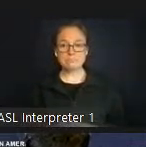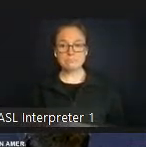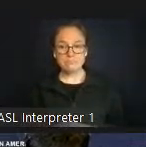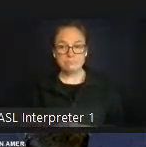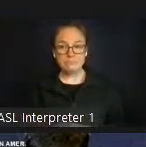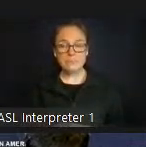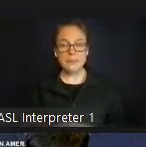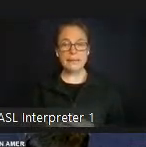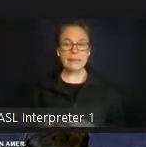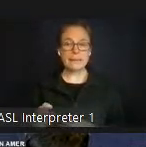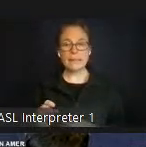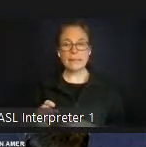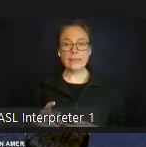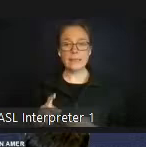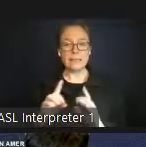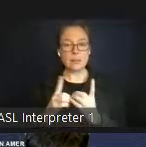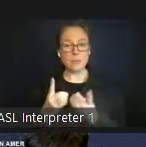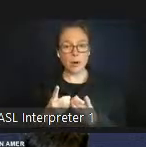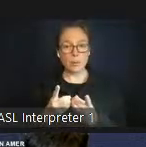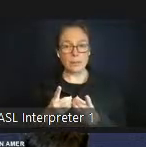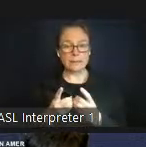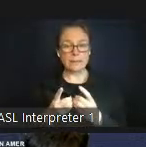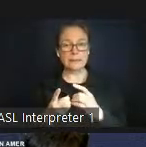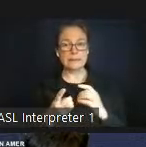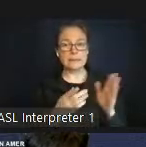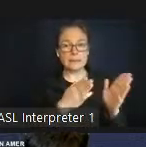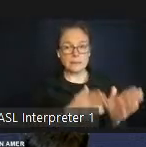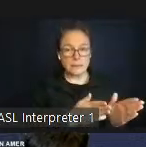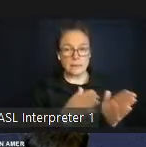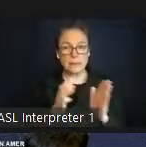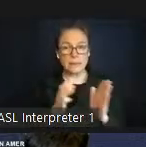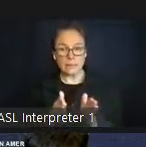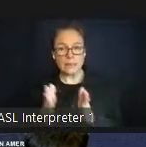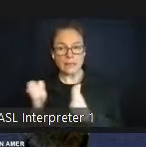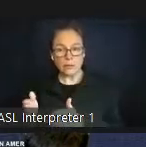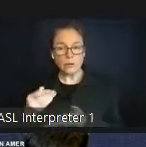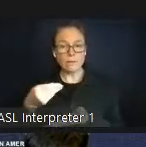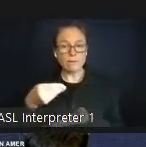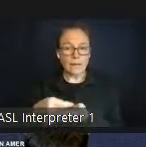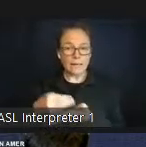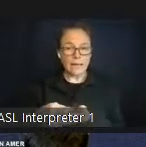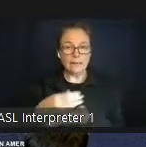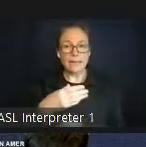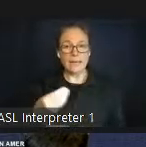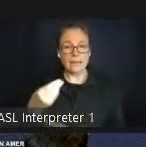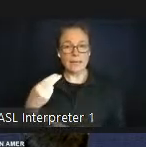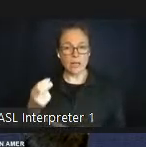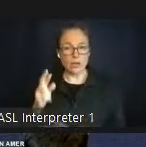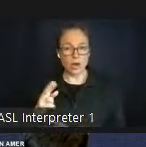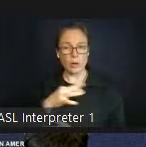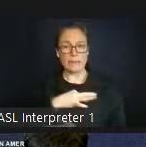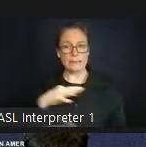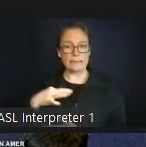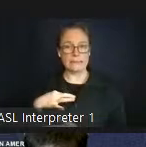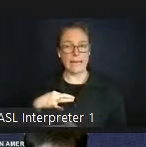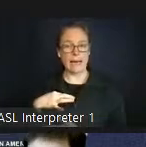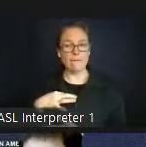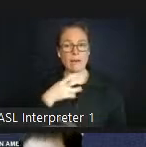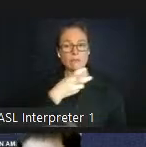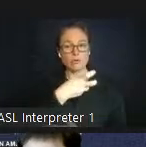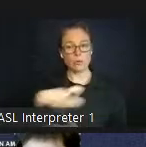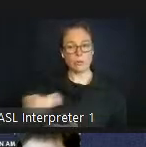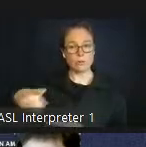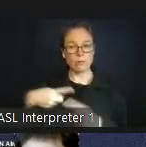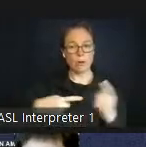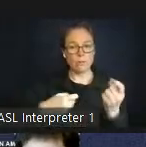standalone departments, finance and HR, and staff have been moved from support services